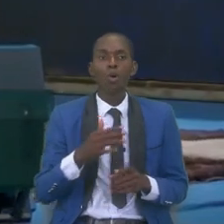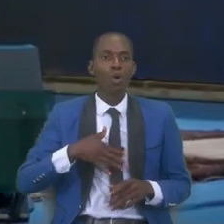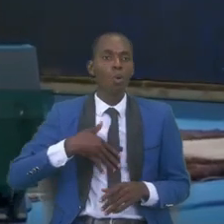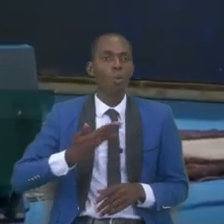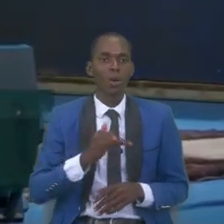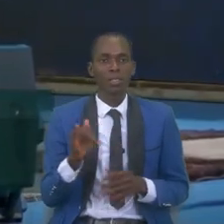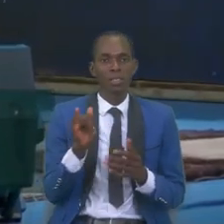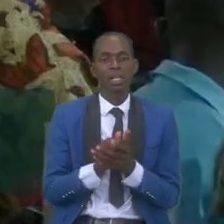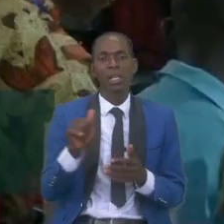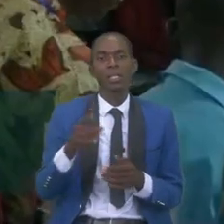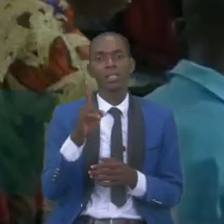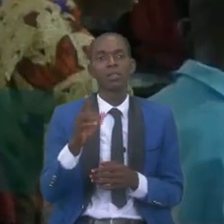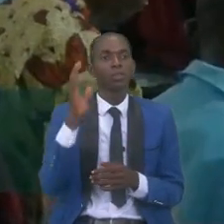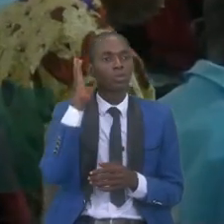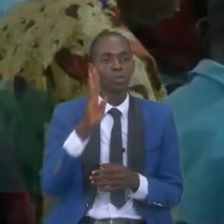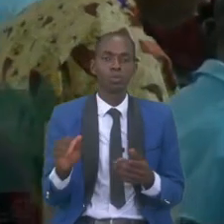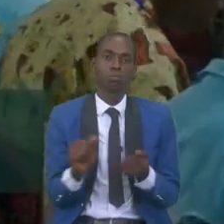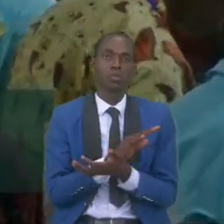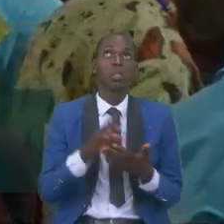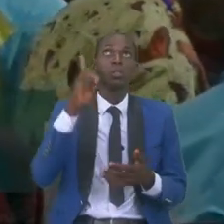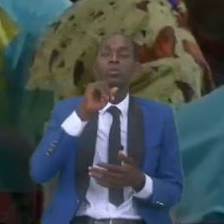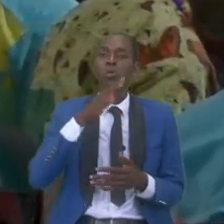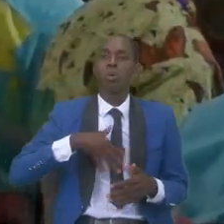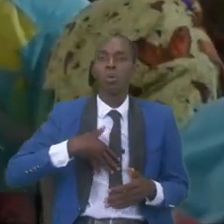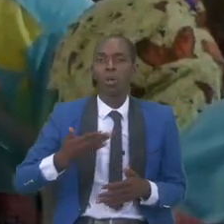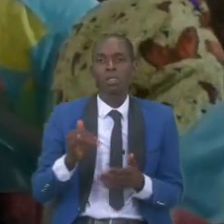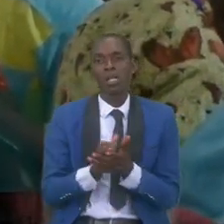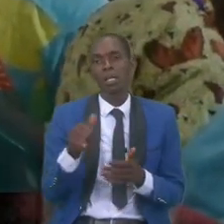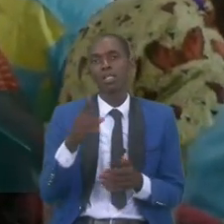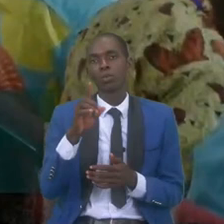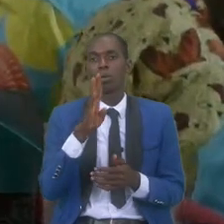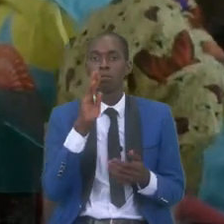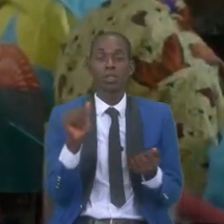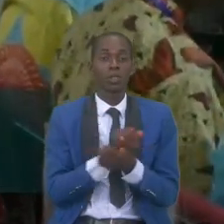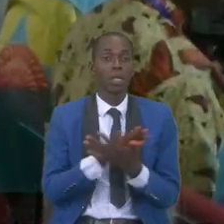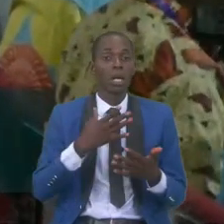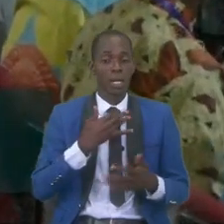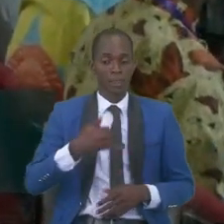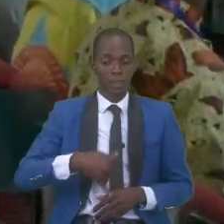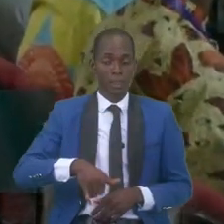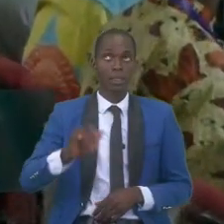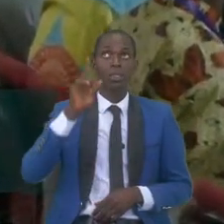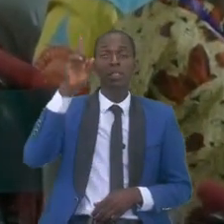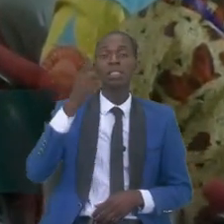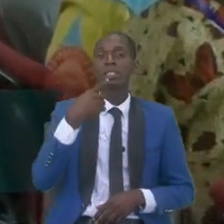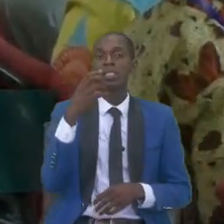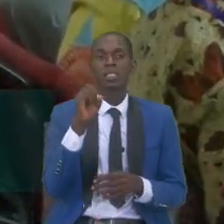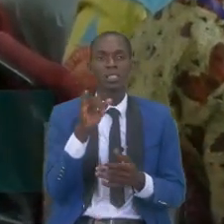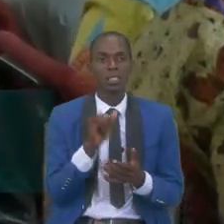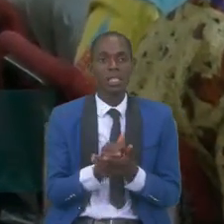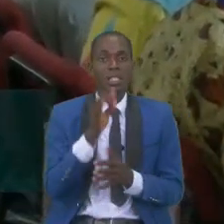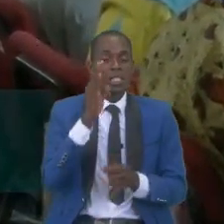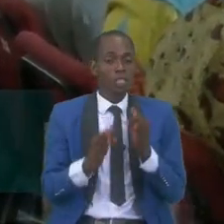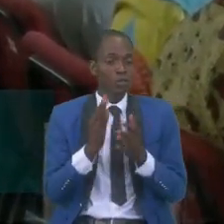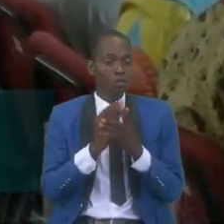should perish. He's not willing that any should perish, and yet he says, if somebody will not